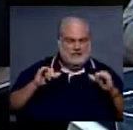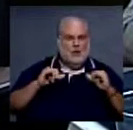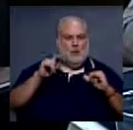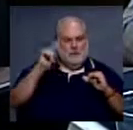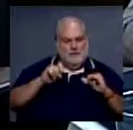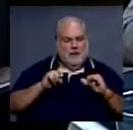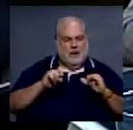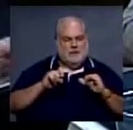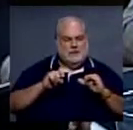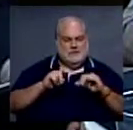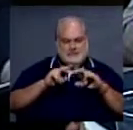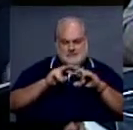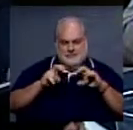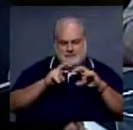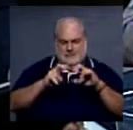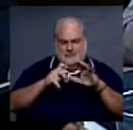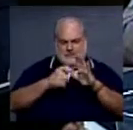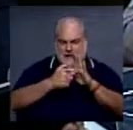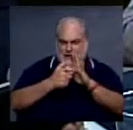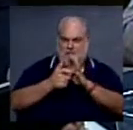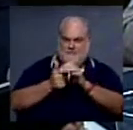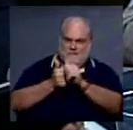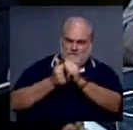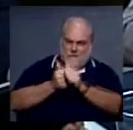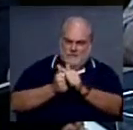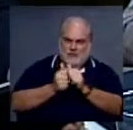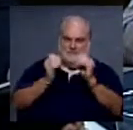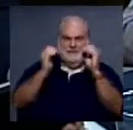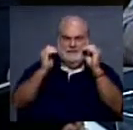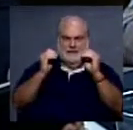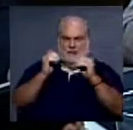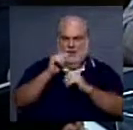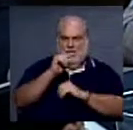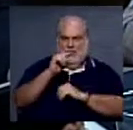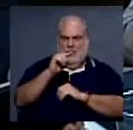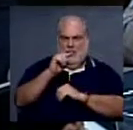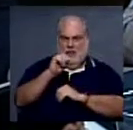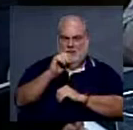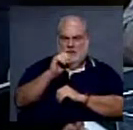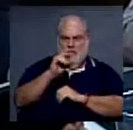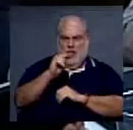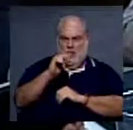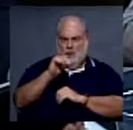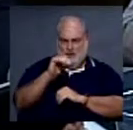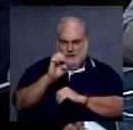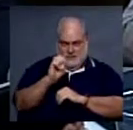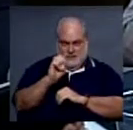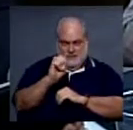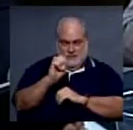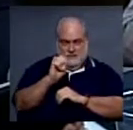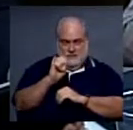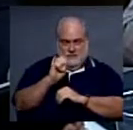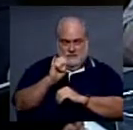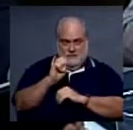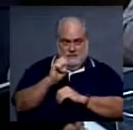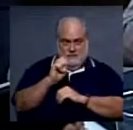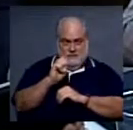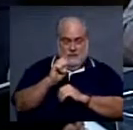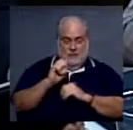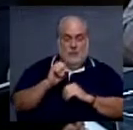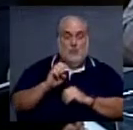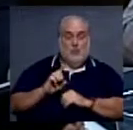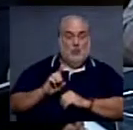look at enforcement and some type of zero tolerance. The culmination, and believe it or not, we have